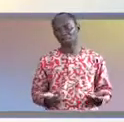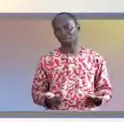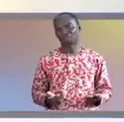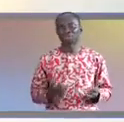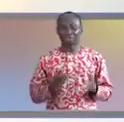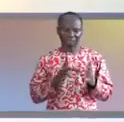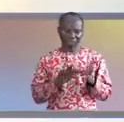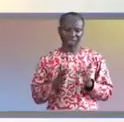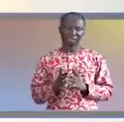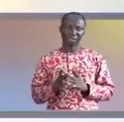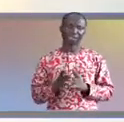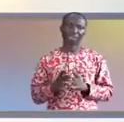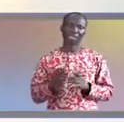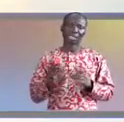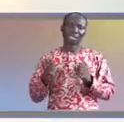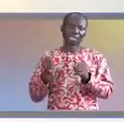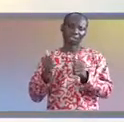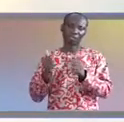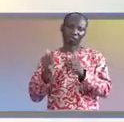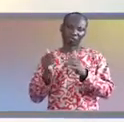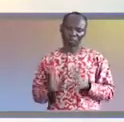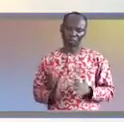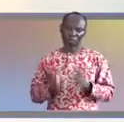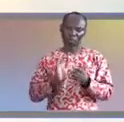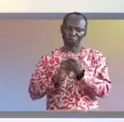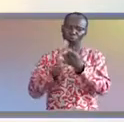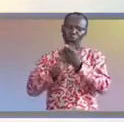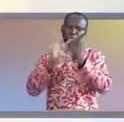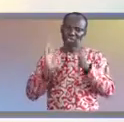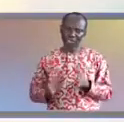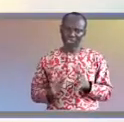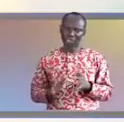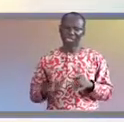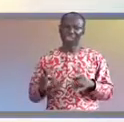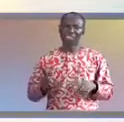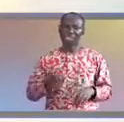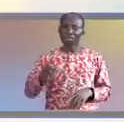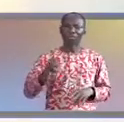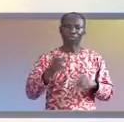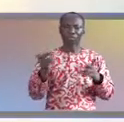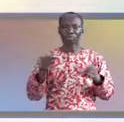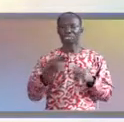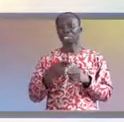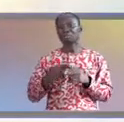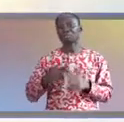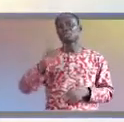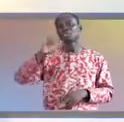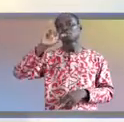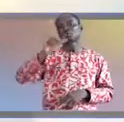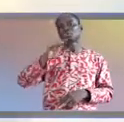oni na suafo na omo nso wo Judea nye Jordan Judea,